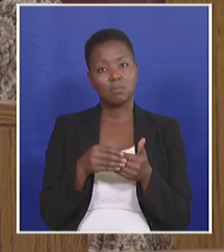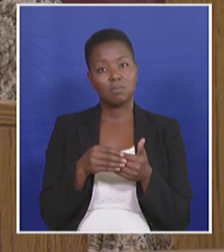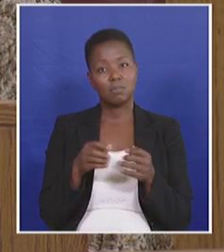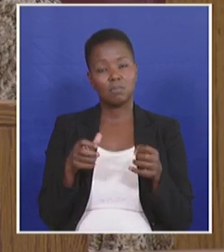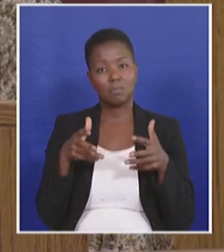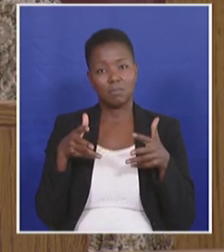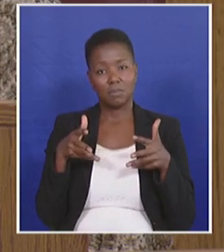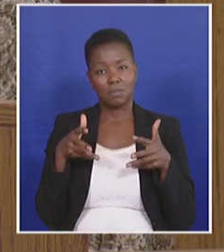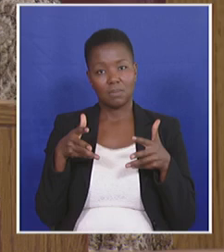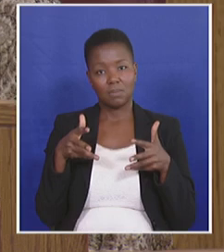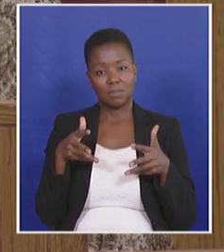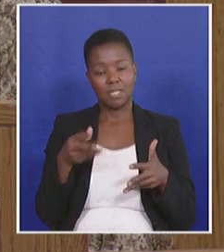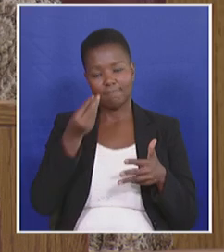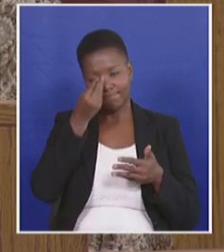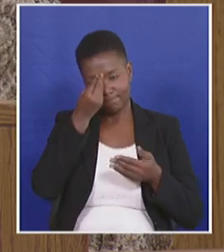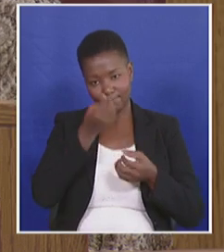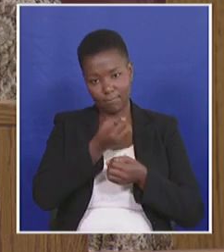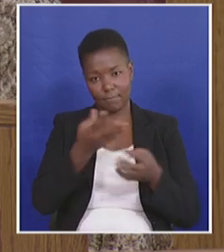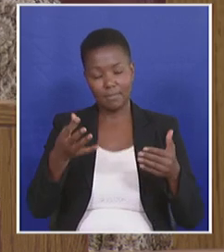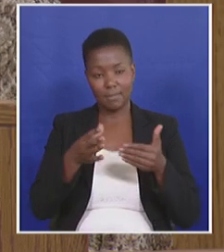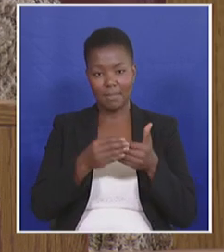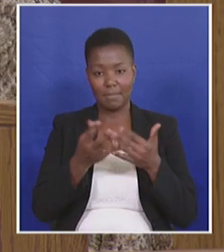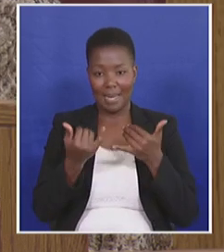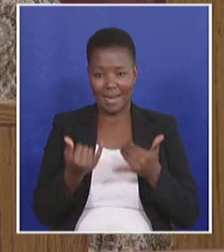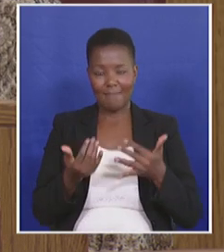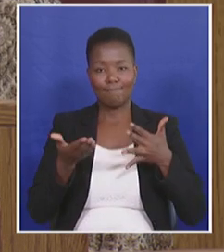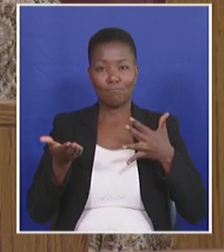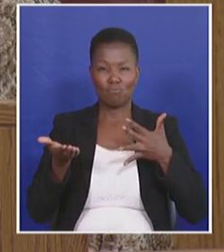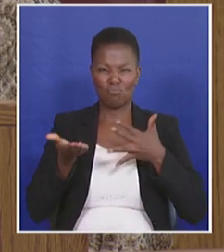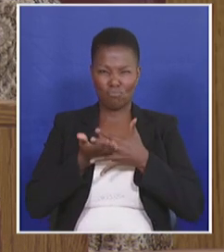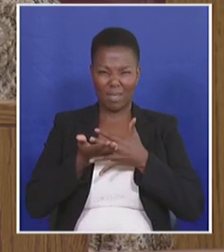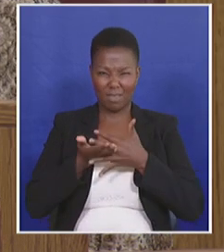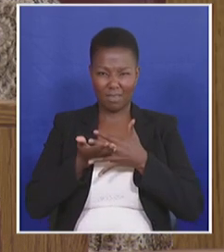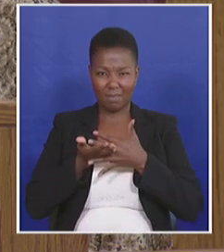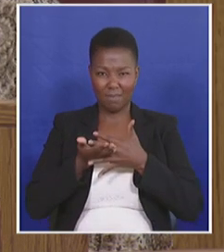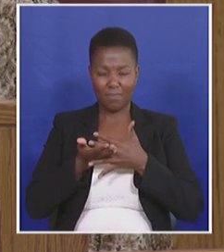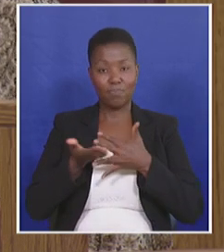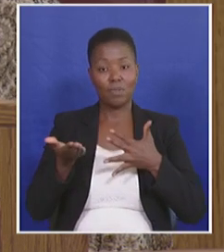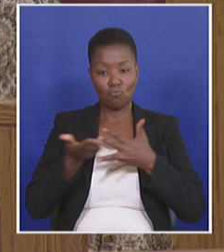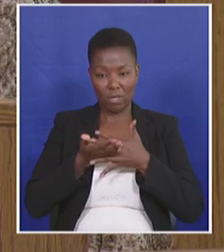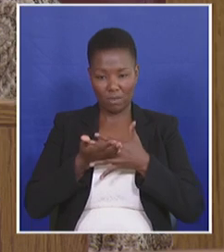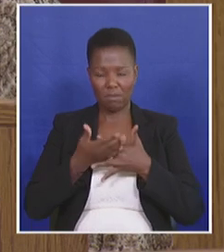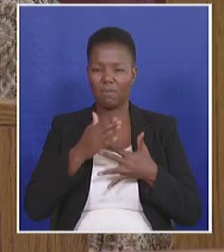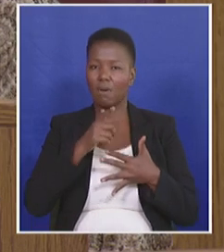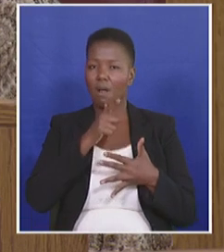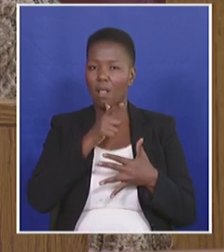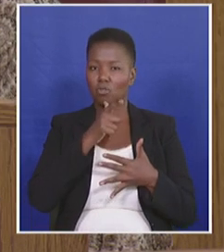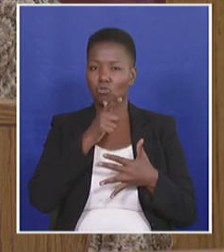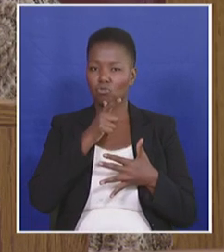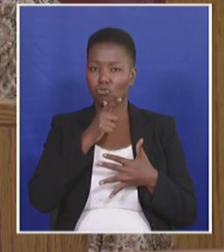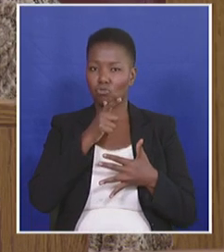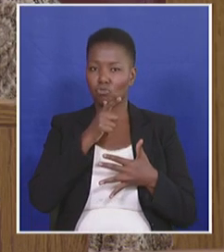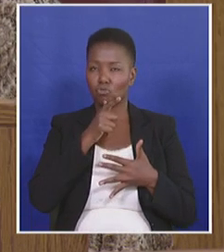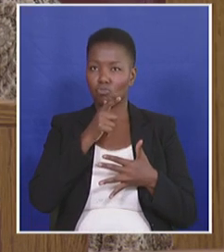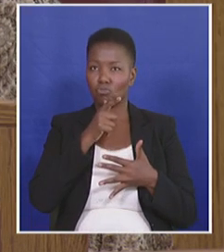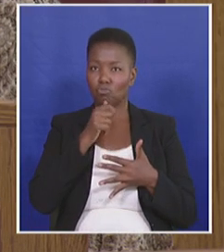say to the House that we will now suspend the business to enable members for lunch. The bells